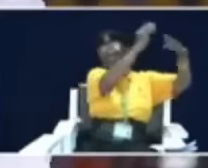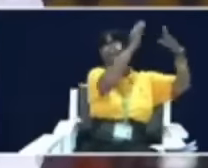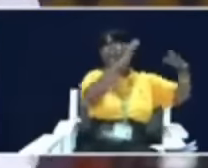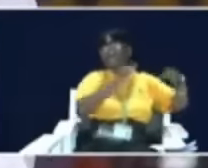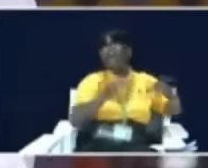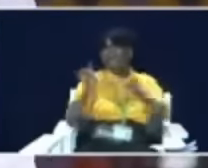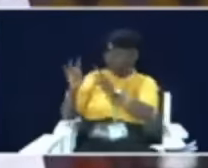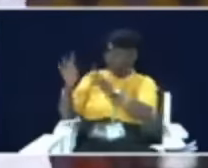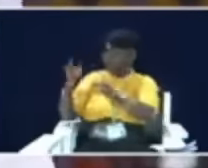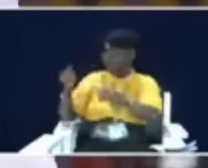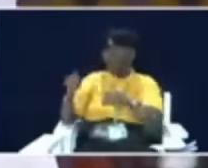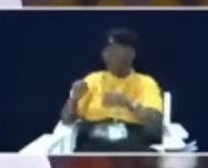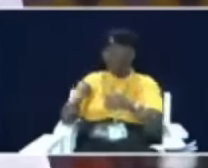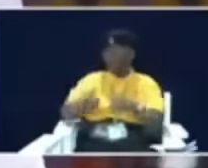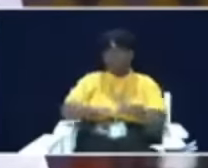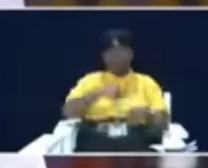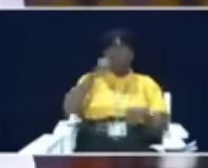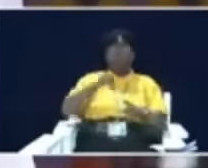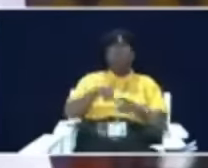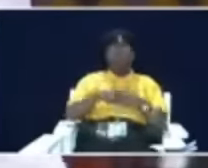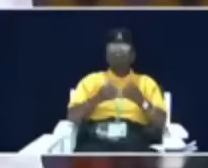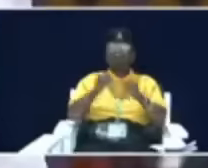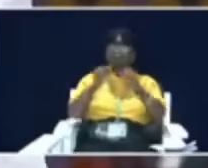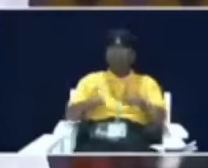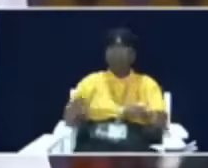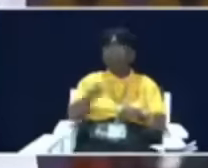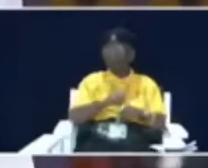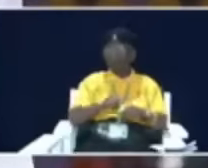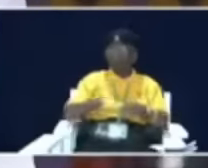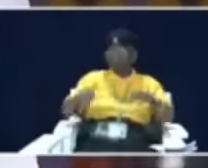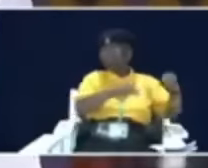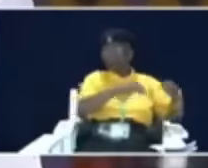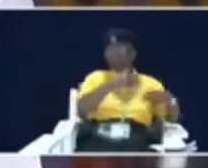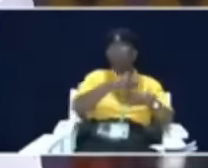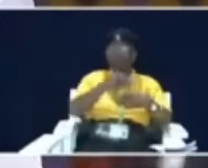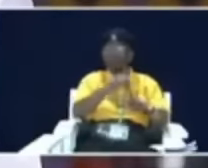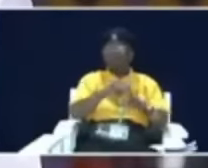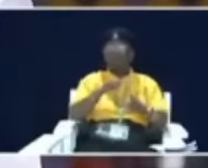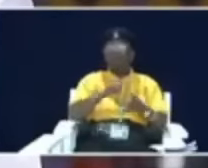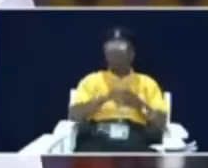How can you move forward when God is the one pushing you backwards?